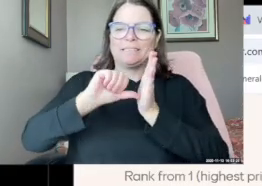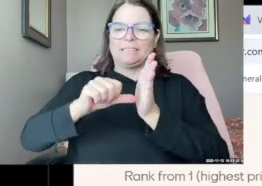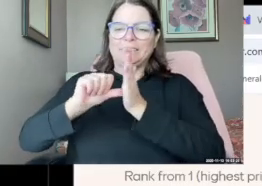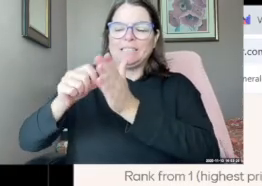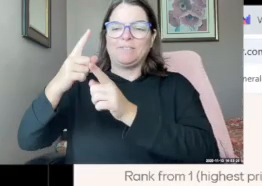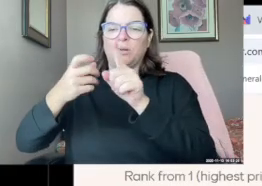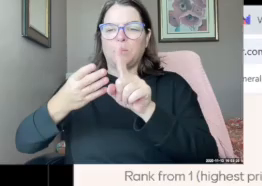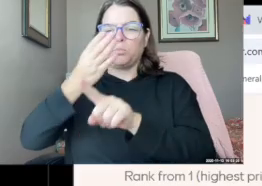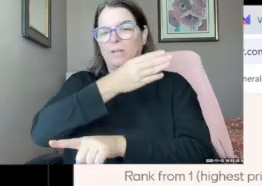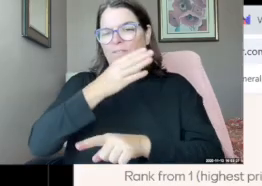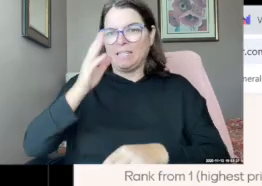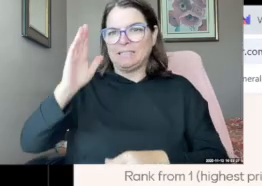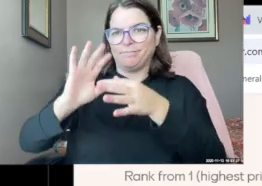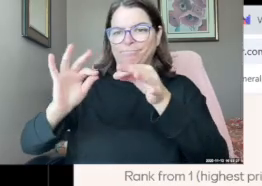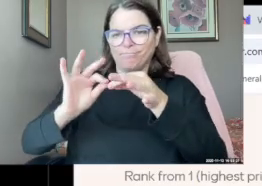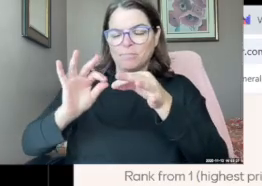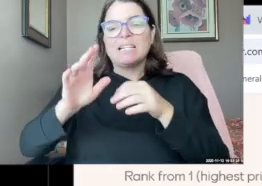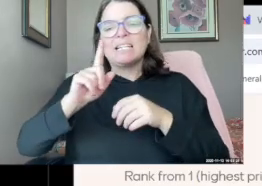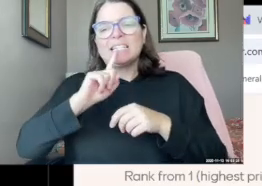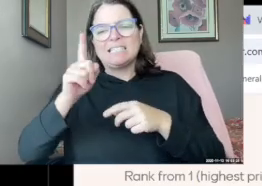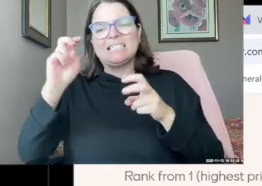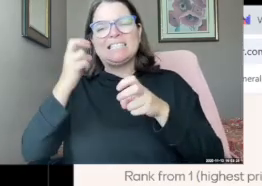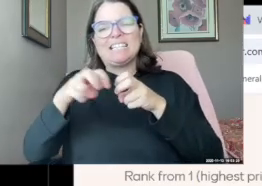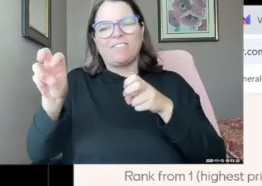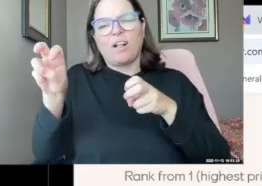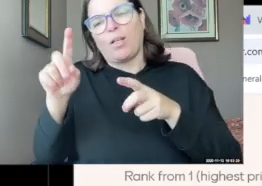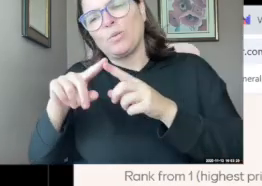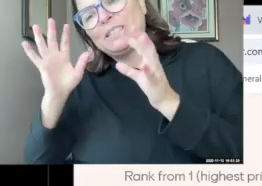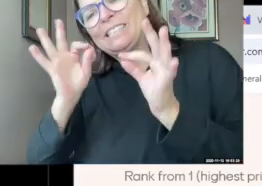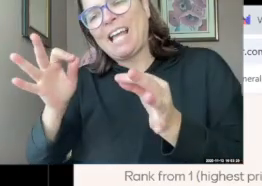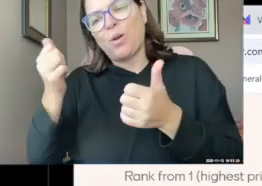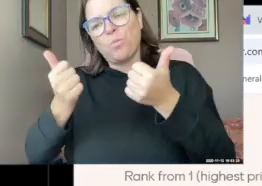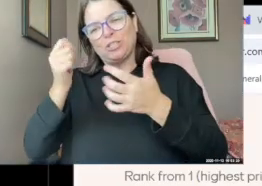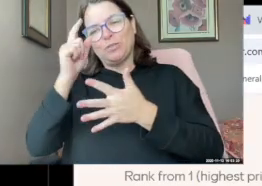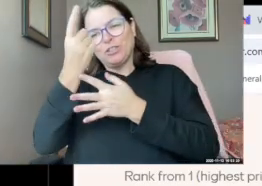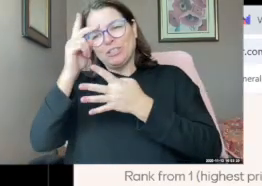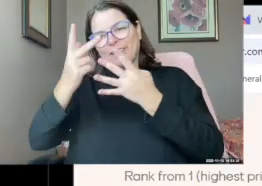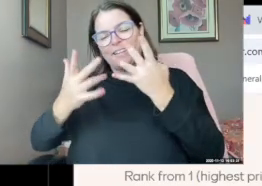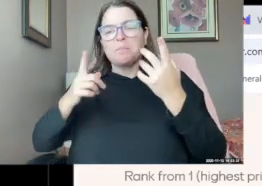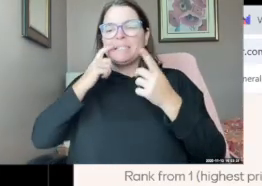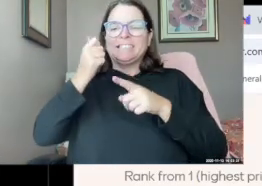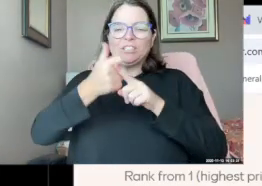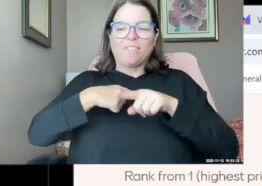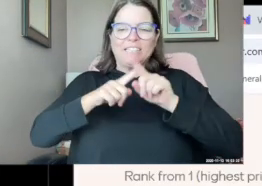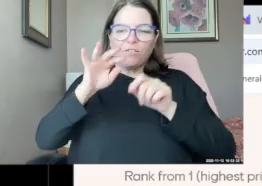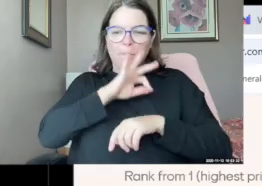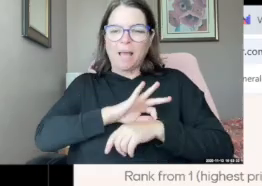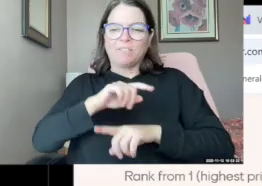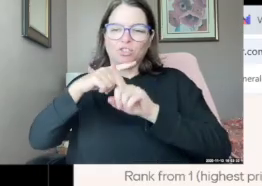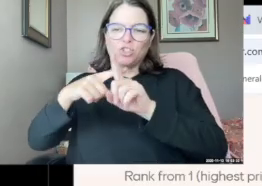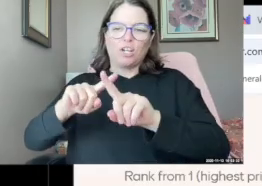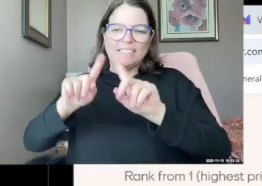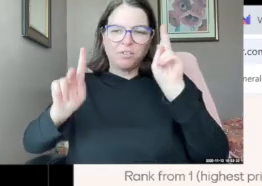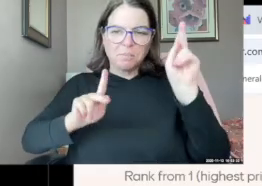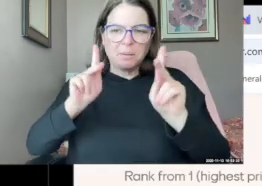workshop. I'm going to echo a few of the points that the previous speaker just made. It is a difficult thing to rank these priorities